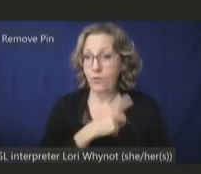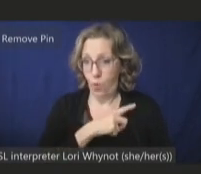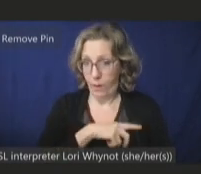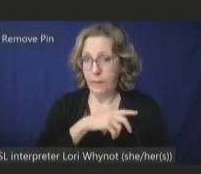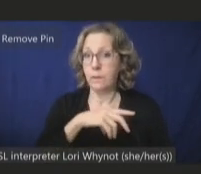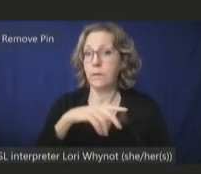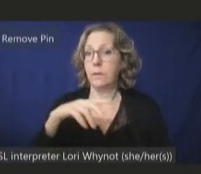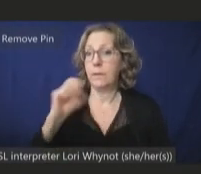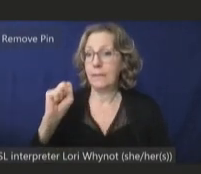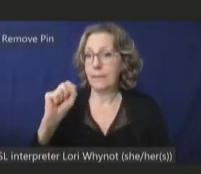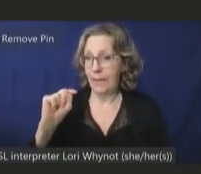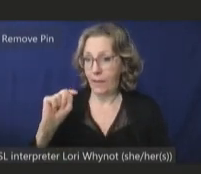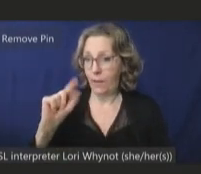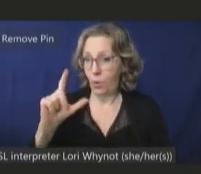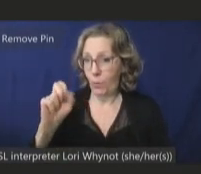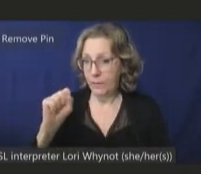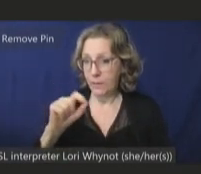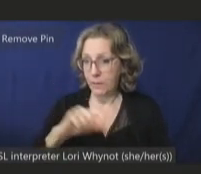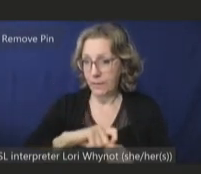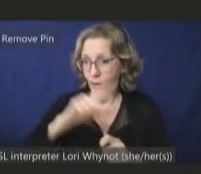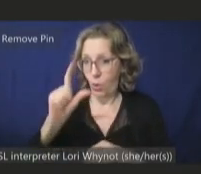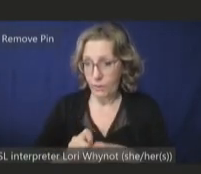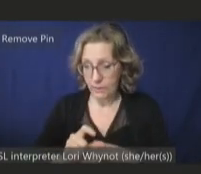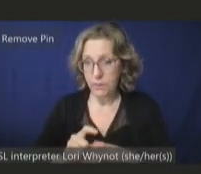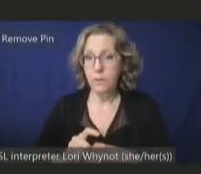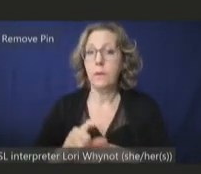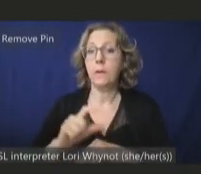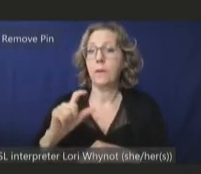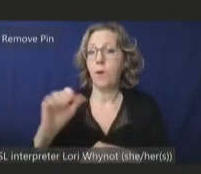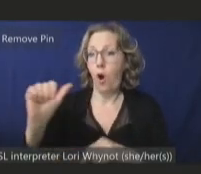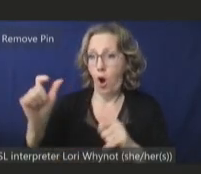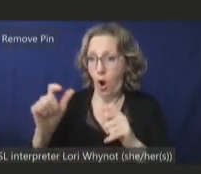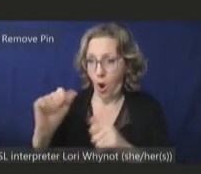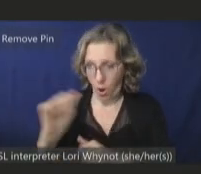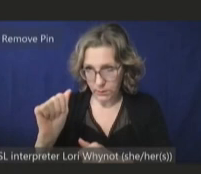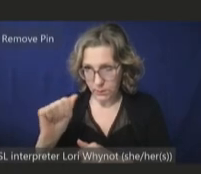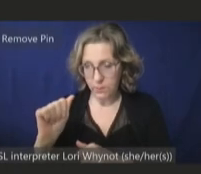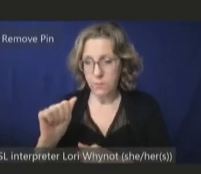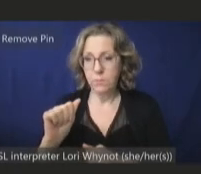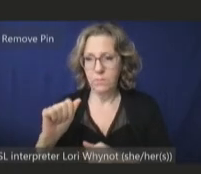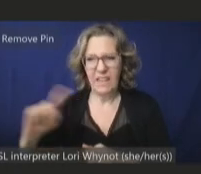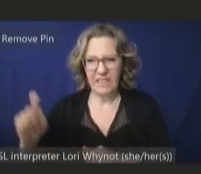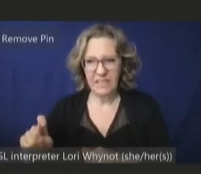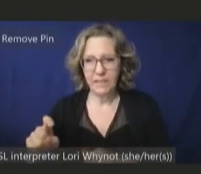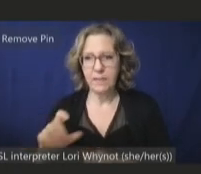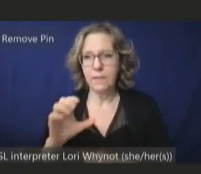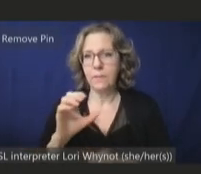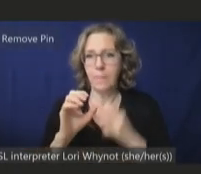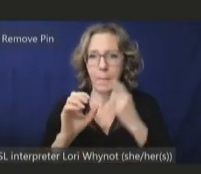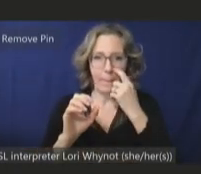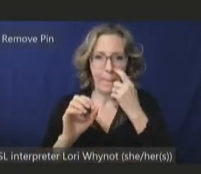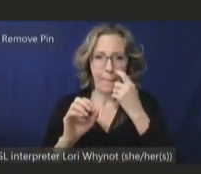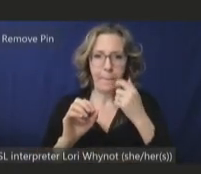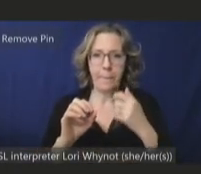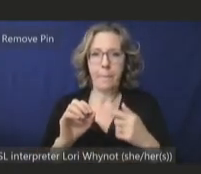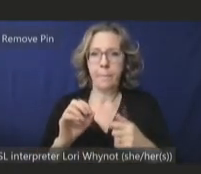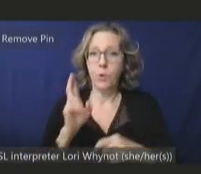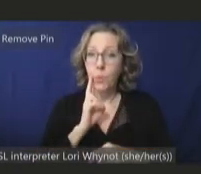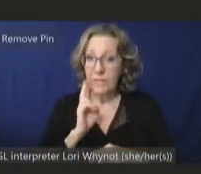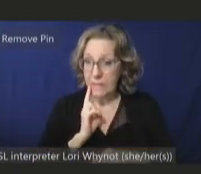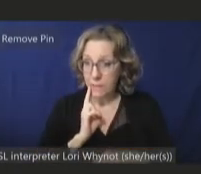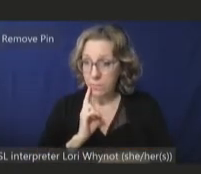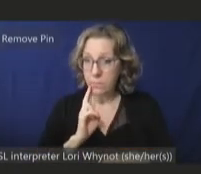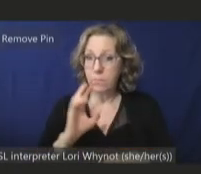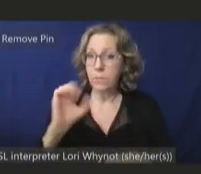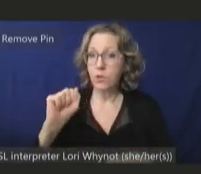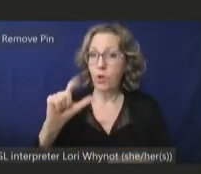Louis, Austin and Houston in Texas, and Salt Lake City. So some of these are very densely packed cities like